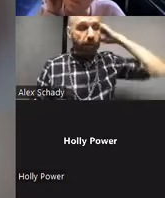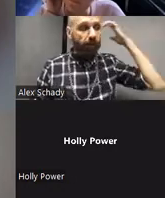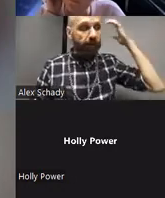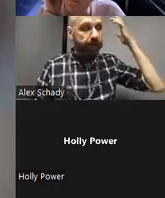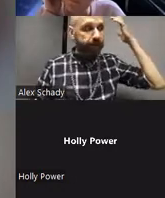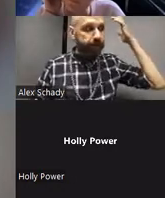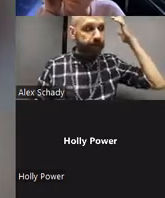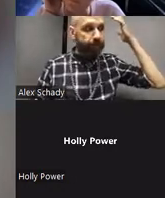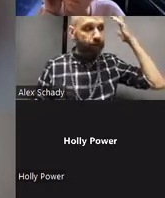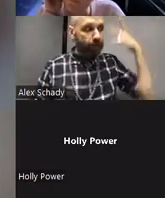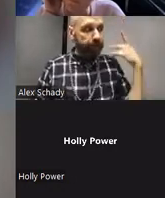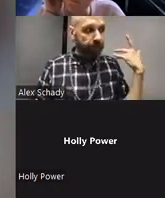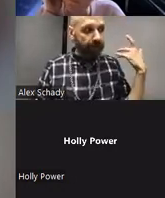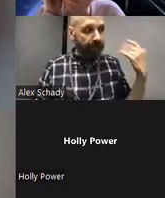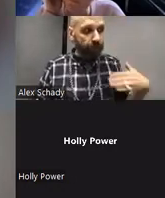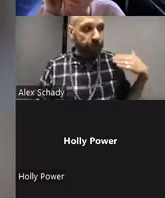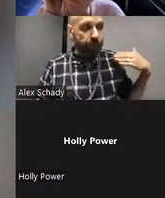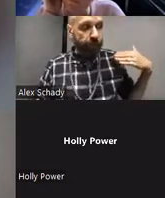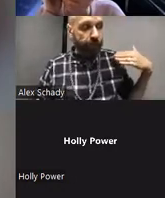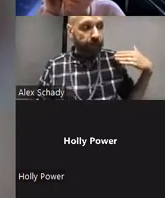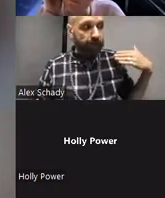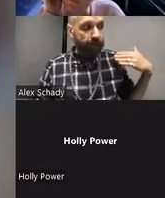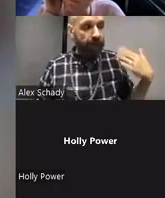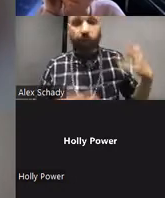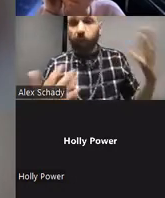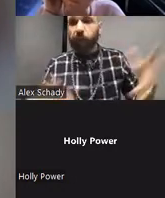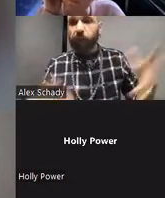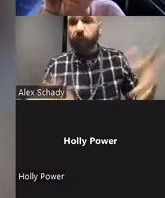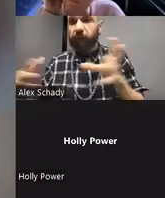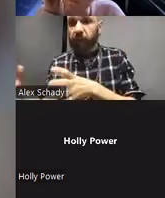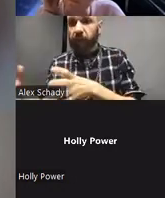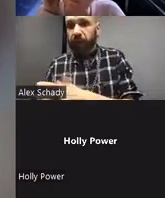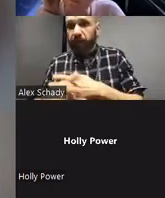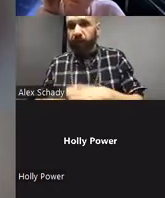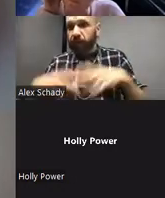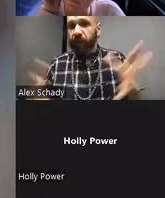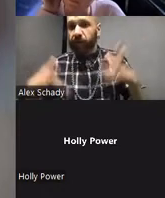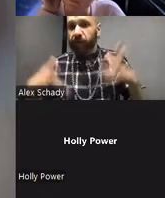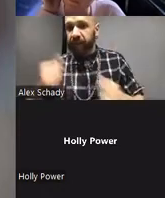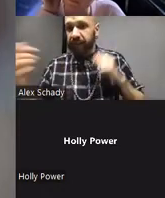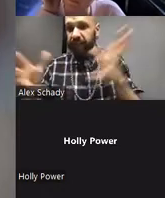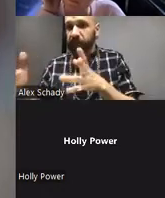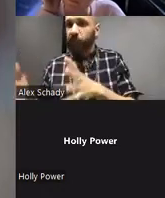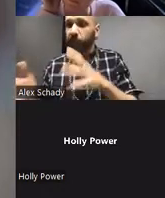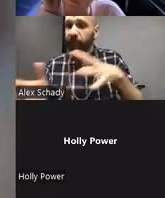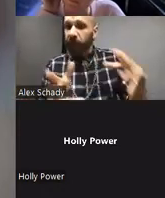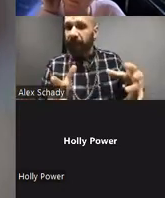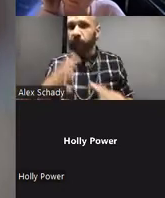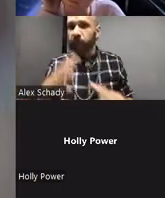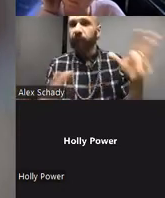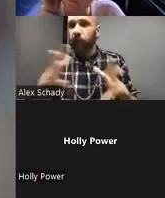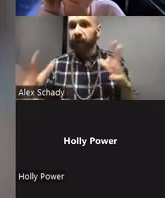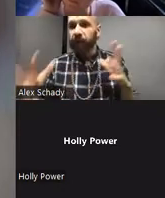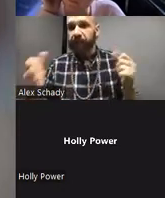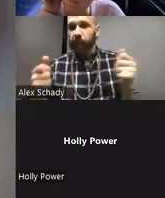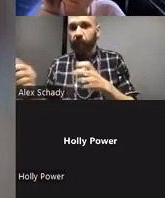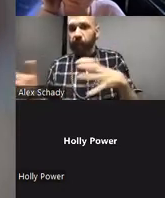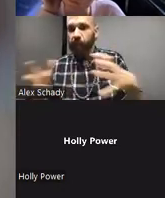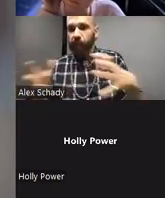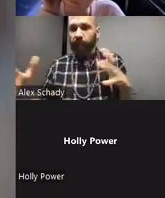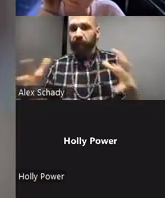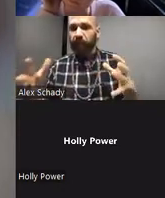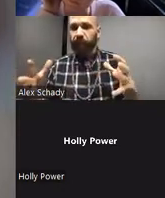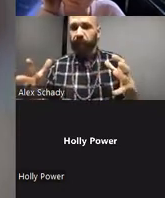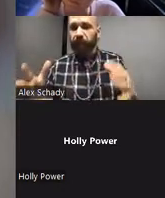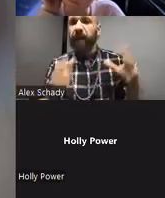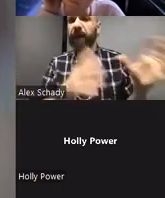art can be quite strange in that if you've always done art, it feels incredibly easy and accessible. But if you haven't, you can very quickly get to a point